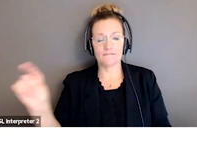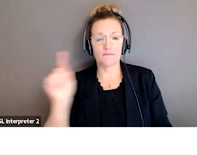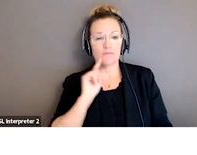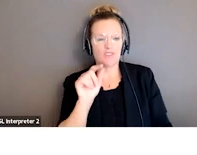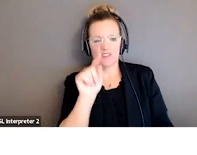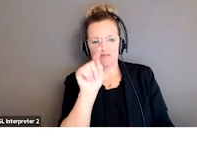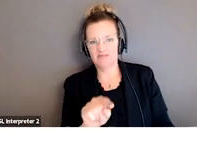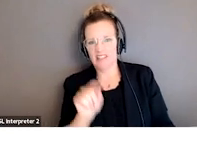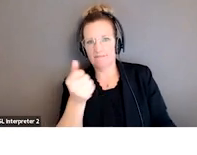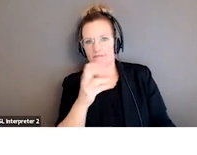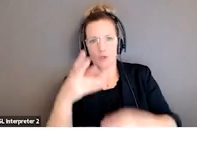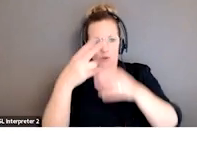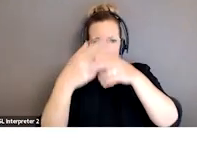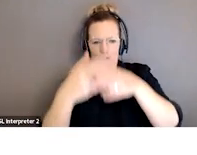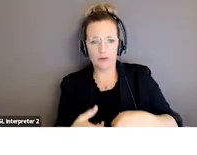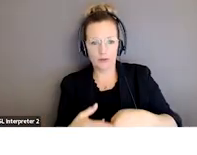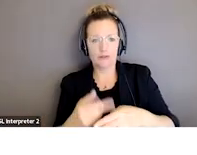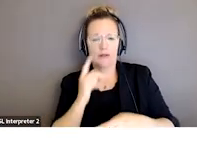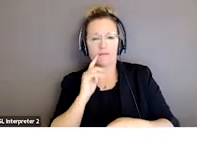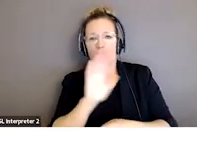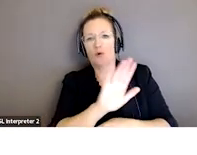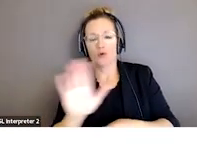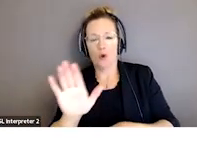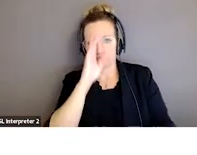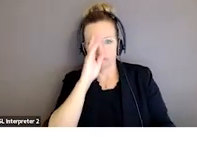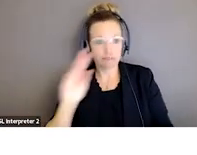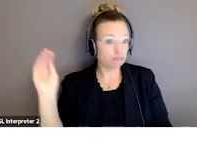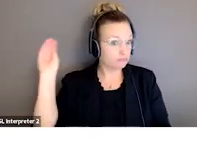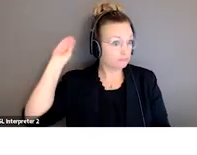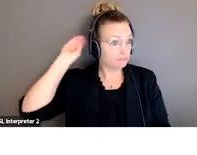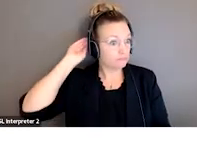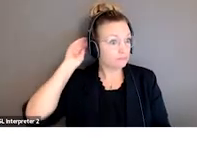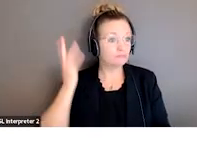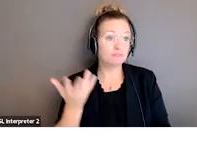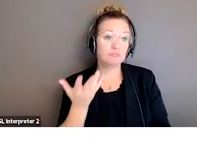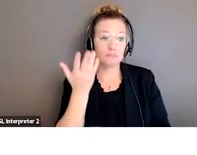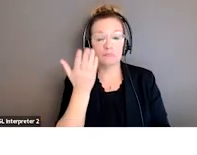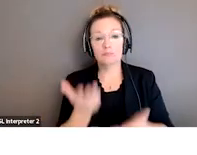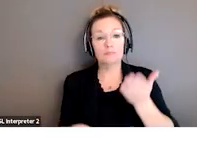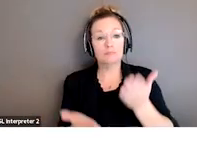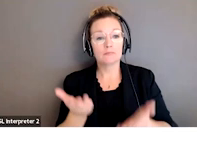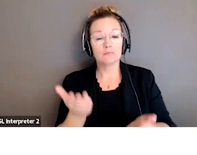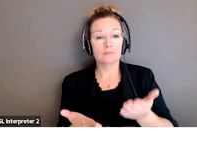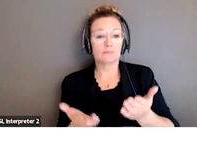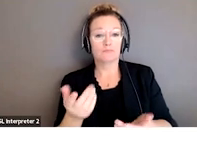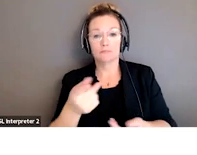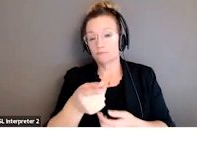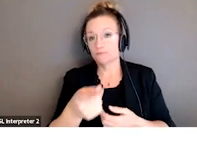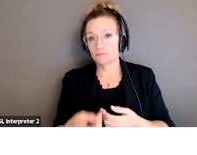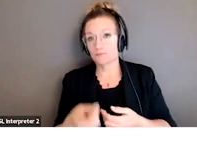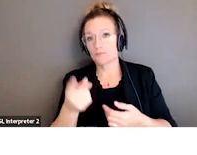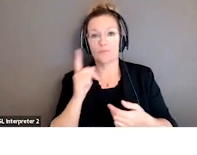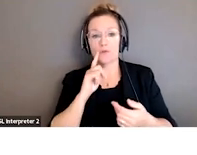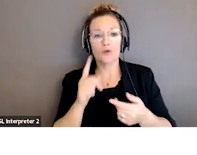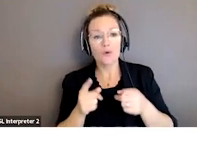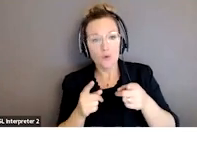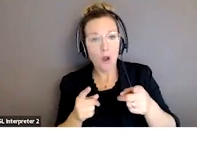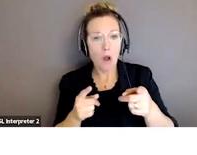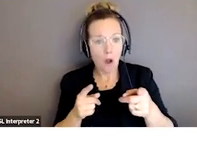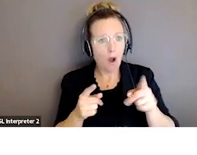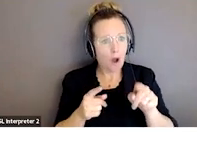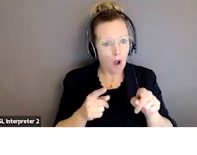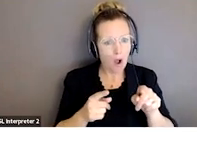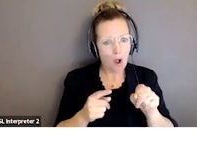a few here for your, if you have any other needs, and you can always have a look at these